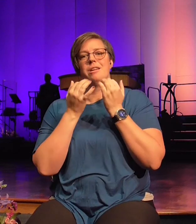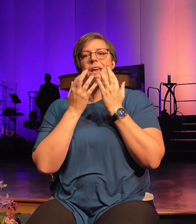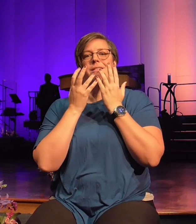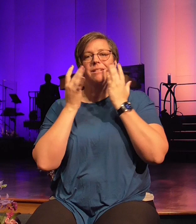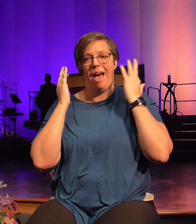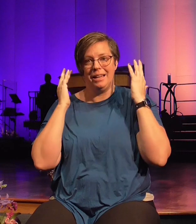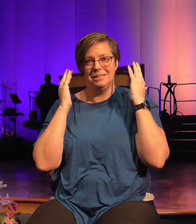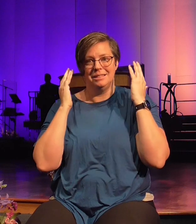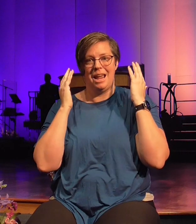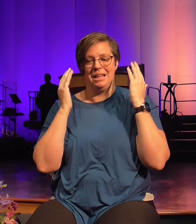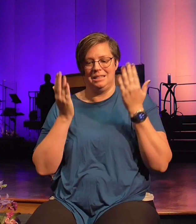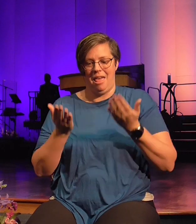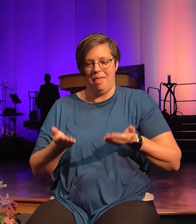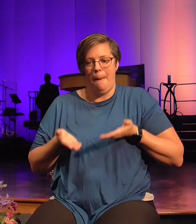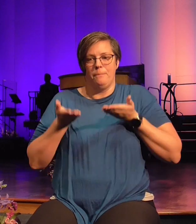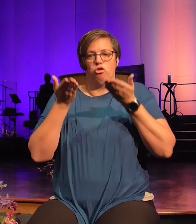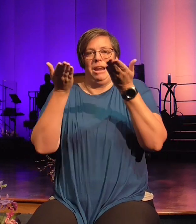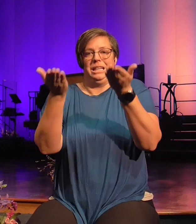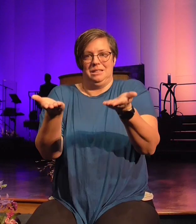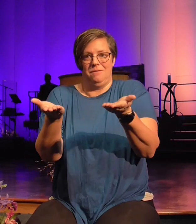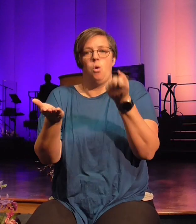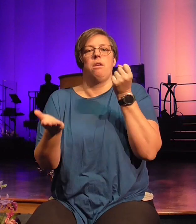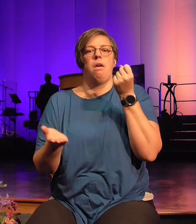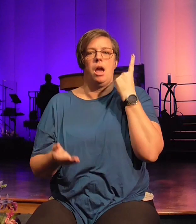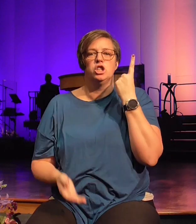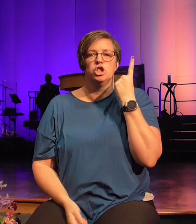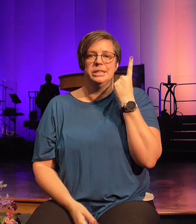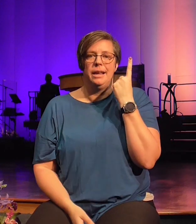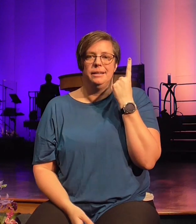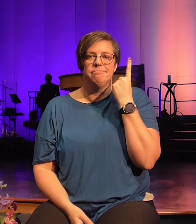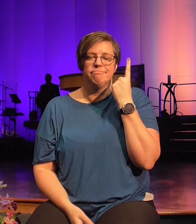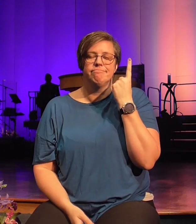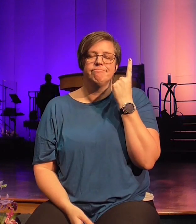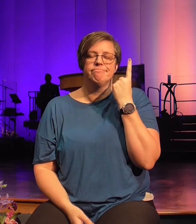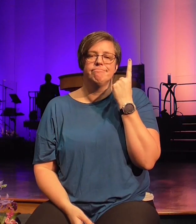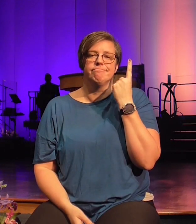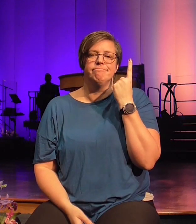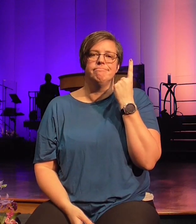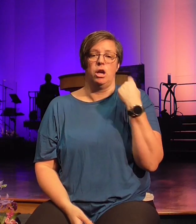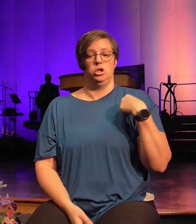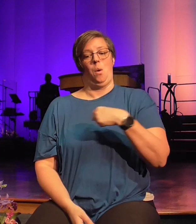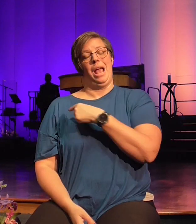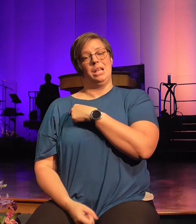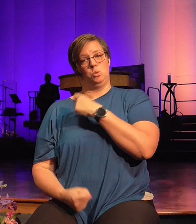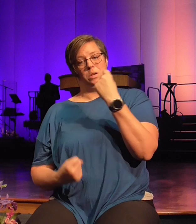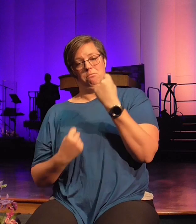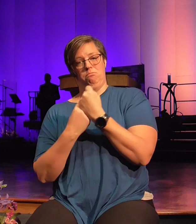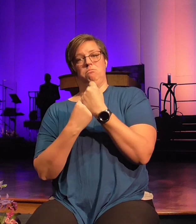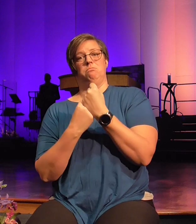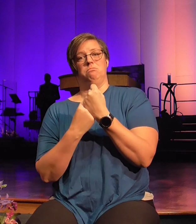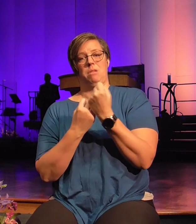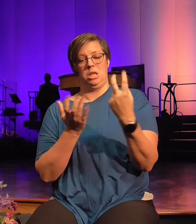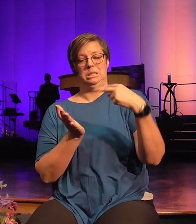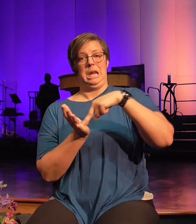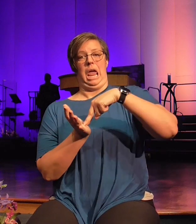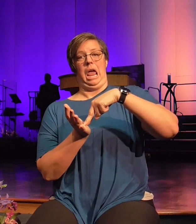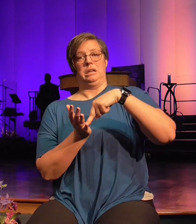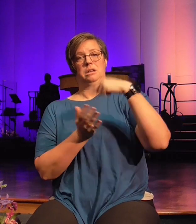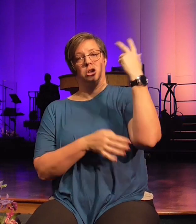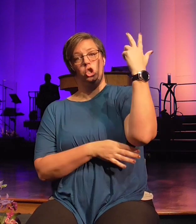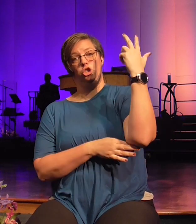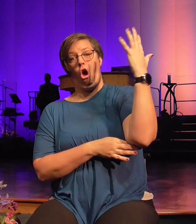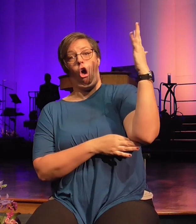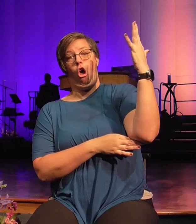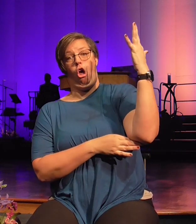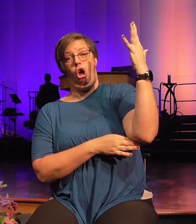brings forth incredible understanding. So as we stand tall,